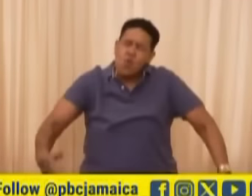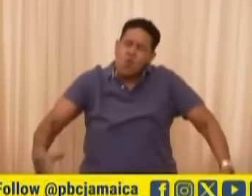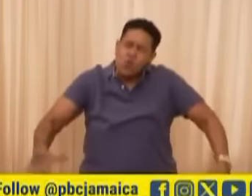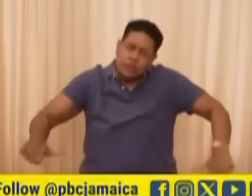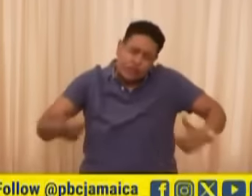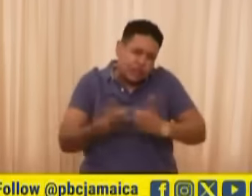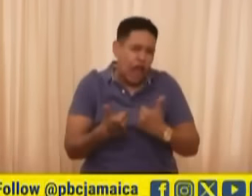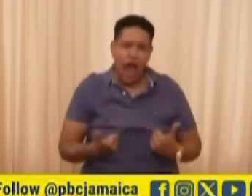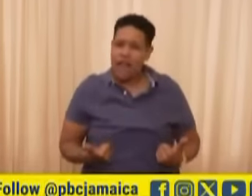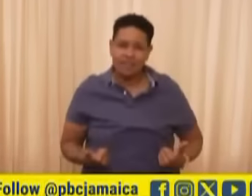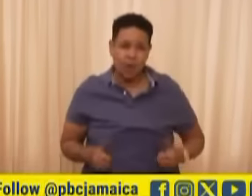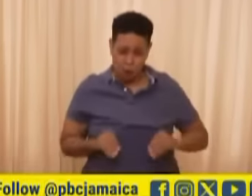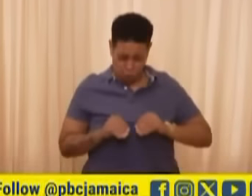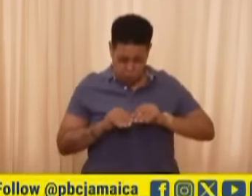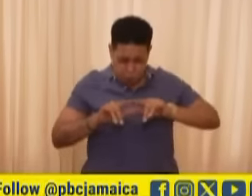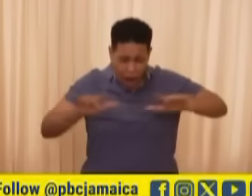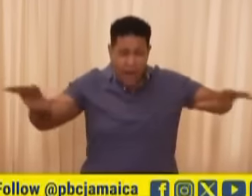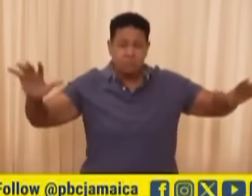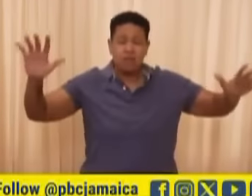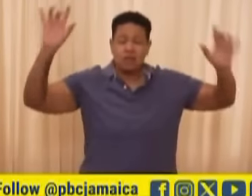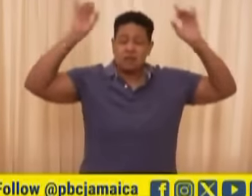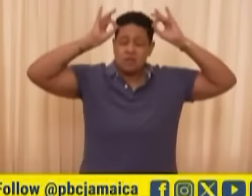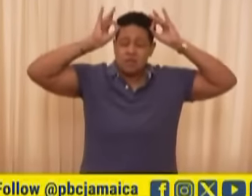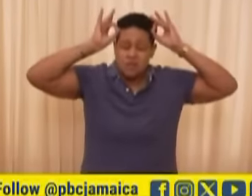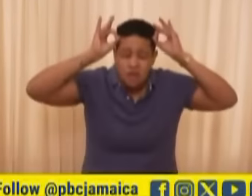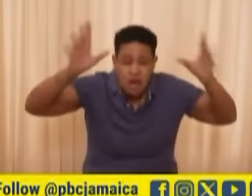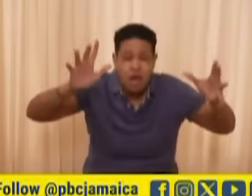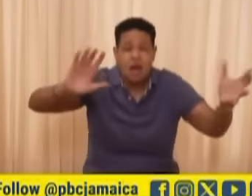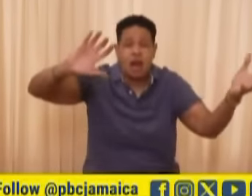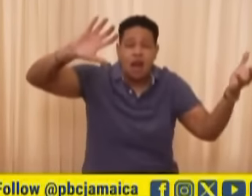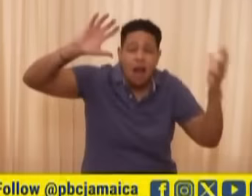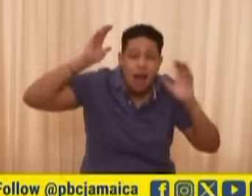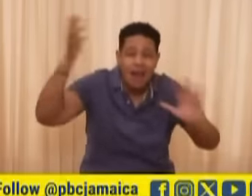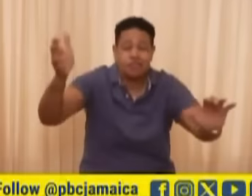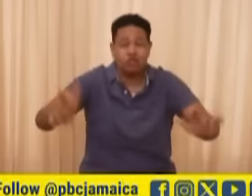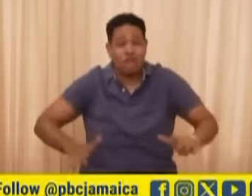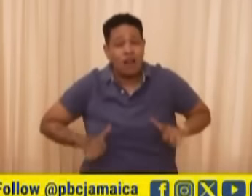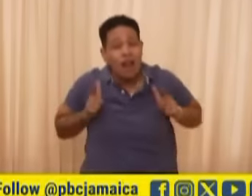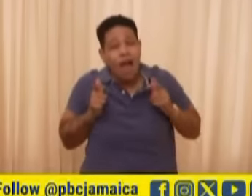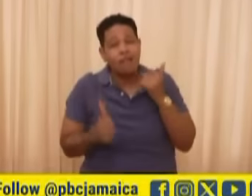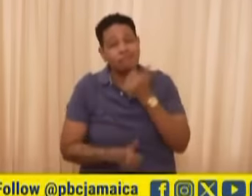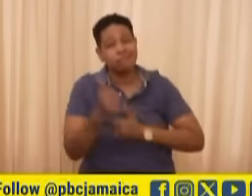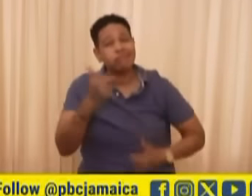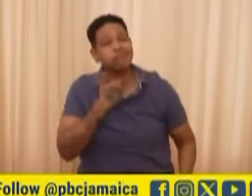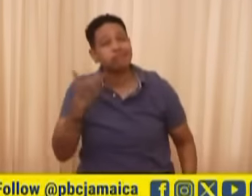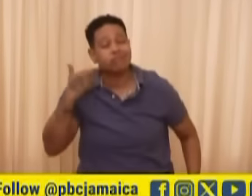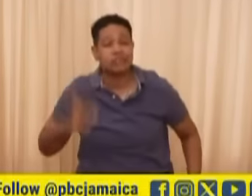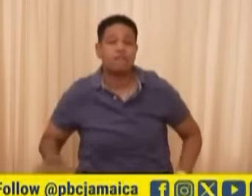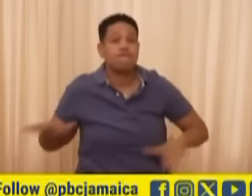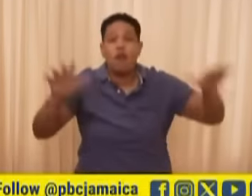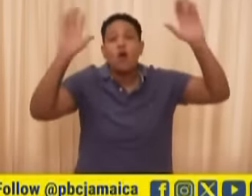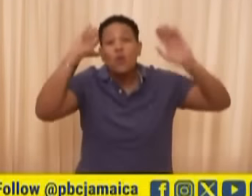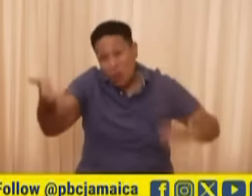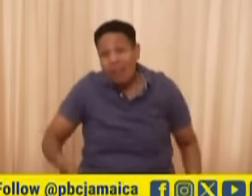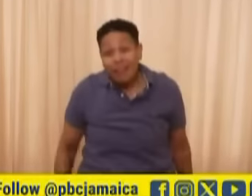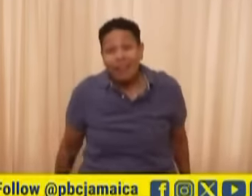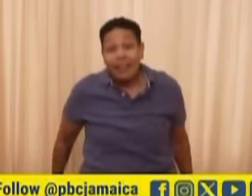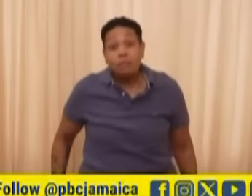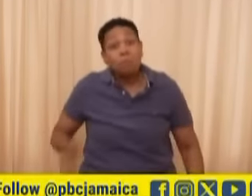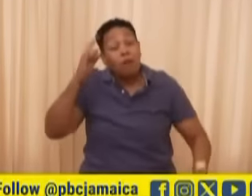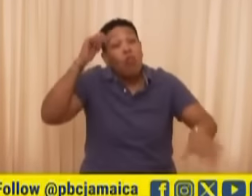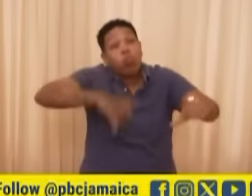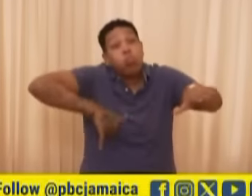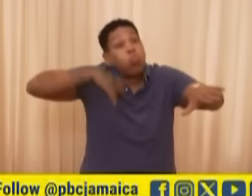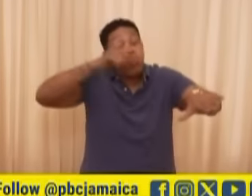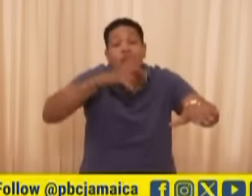significant, widespread, catastrophic, life-threatening floods, as long as what is predicted does